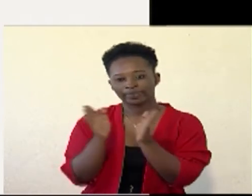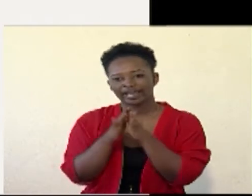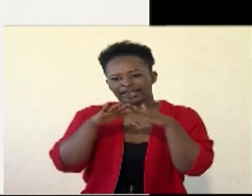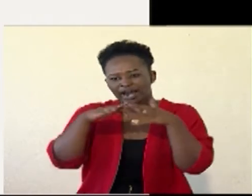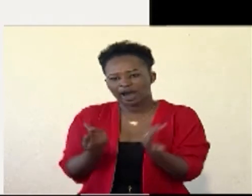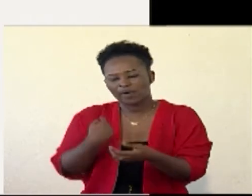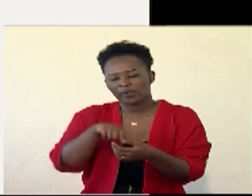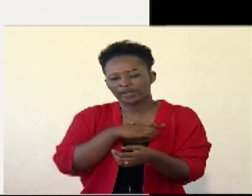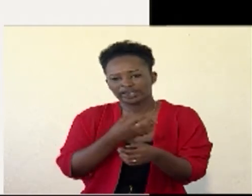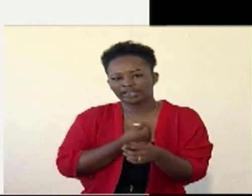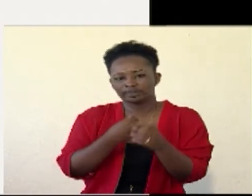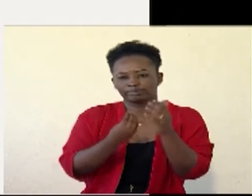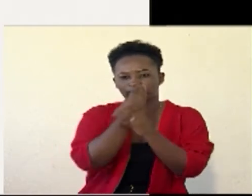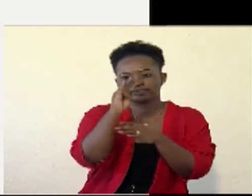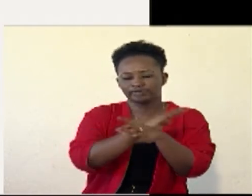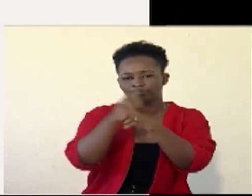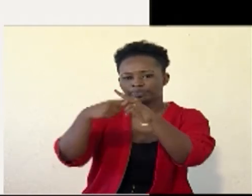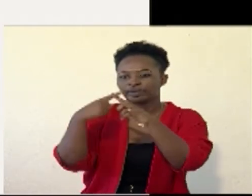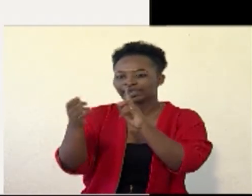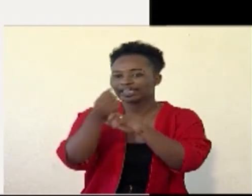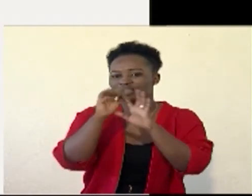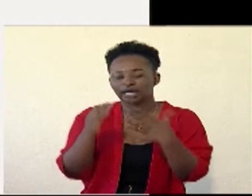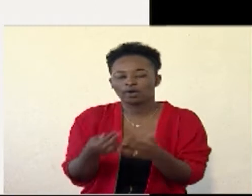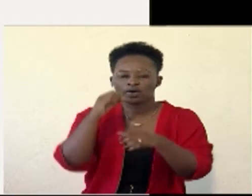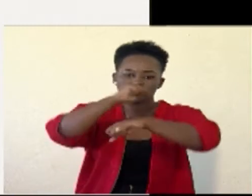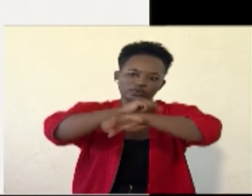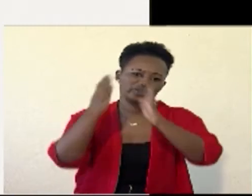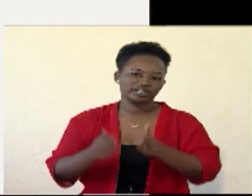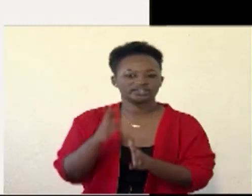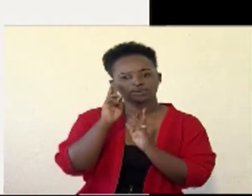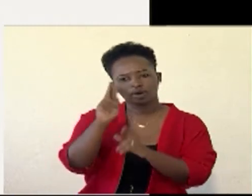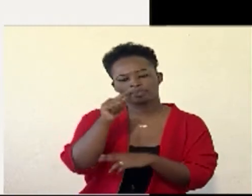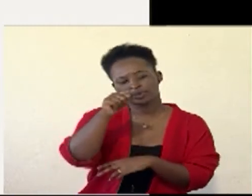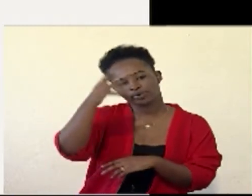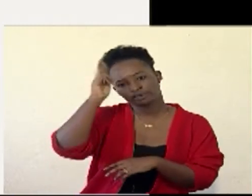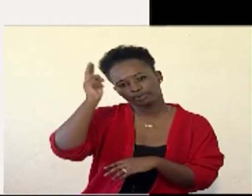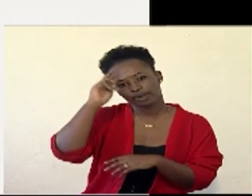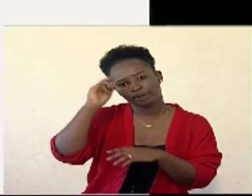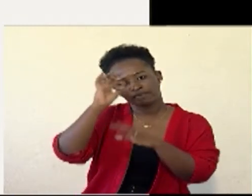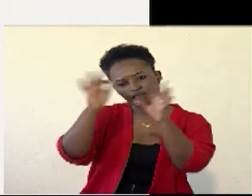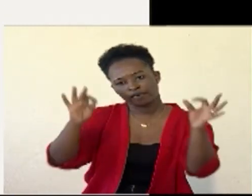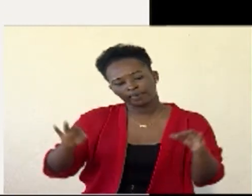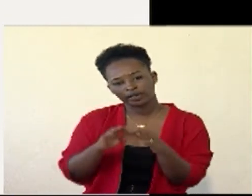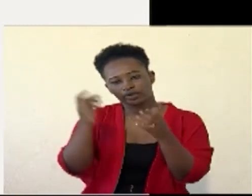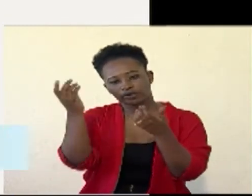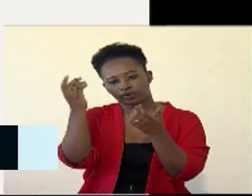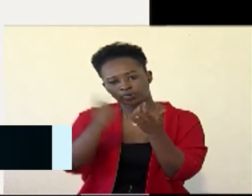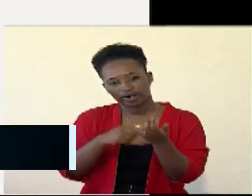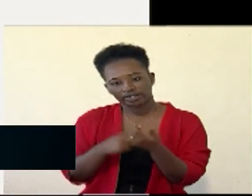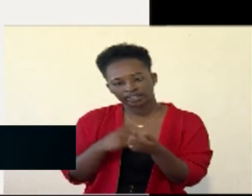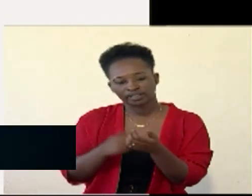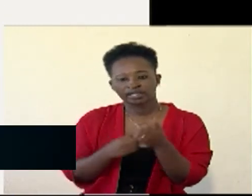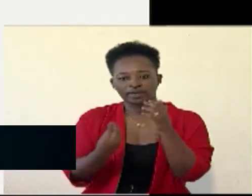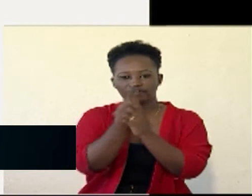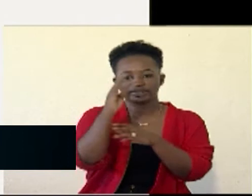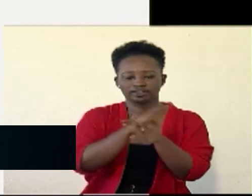the investment multiplier? Learners, hope you still remember the formula of calculating the investment multiplier. Now, to get the investment multiplier,